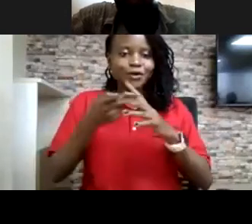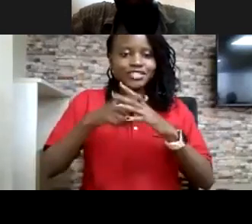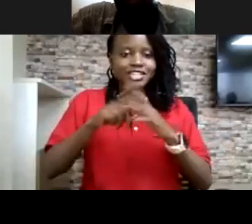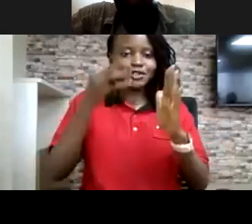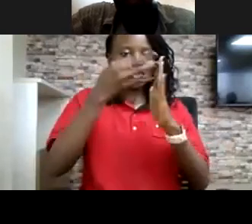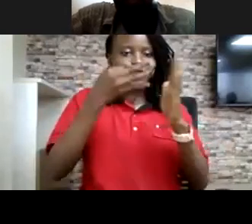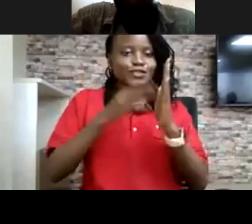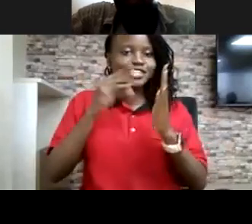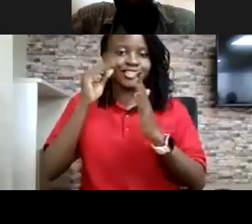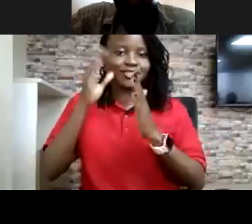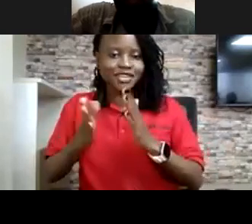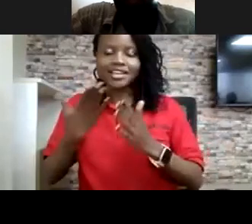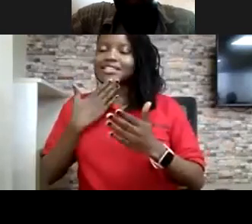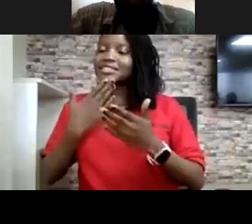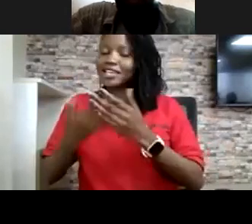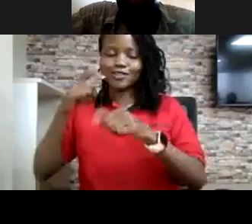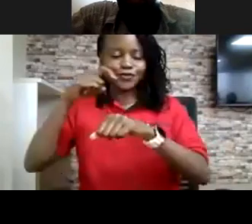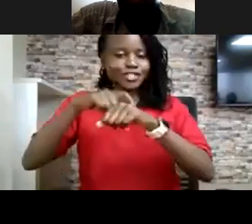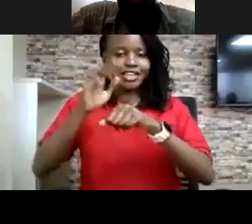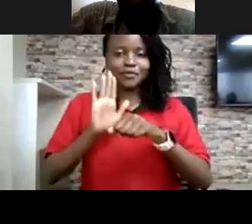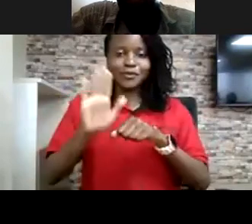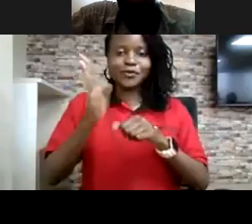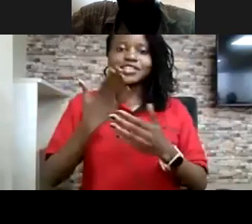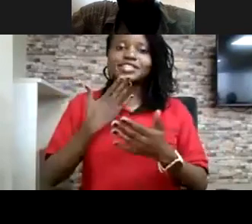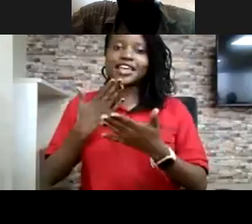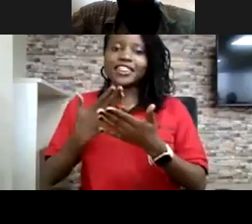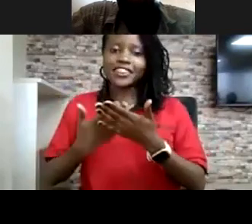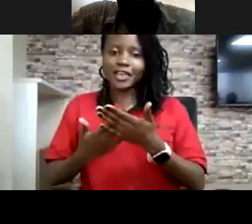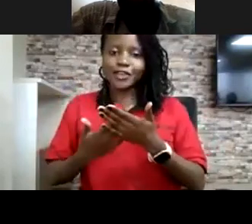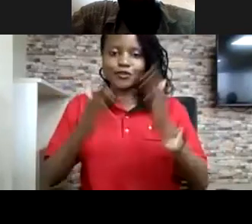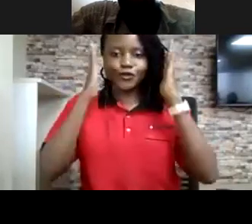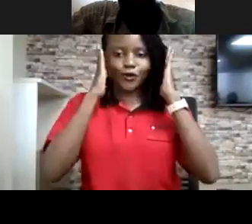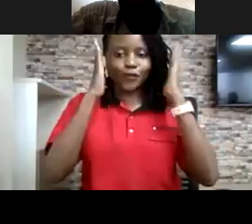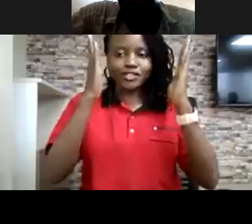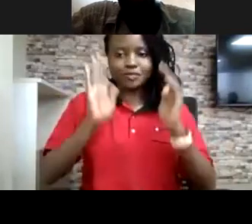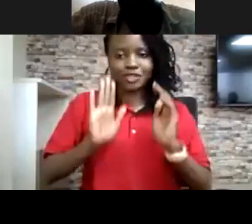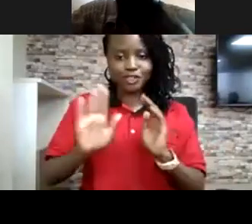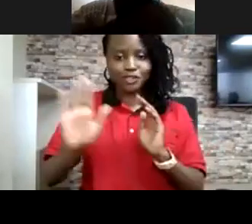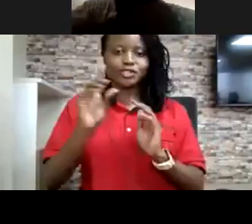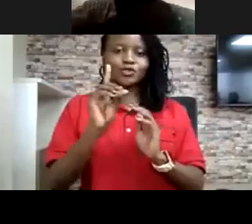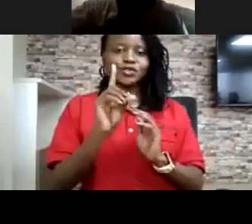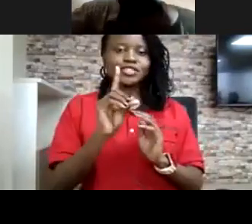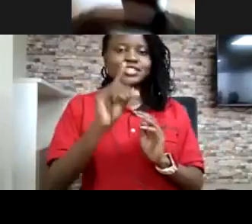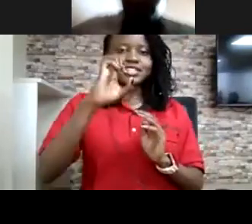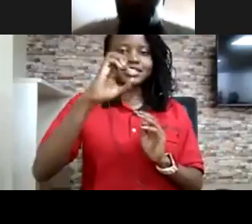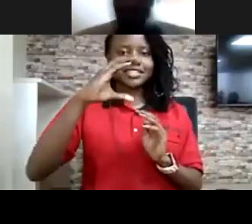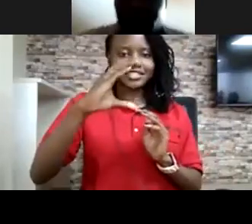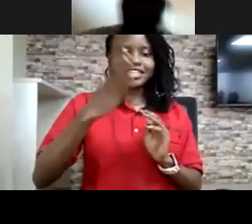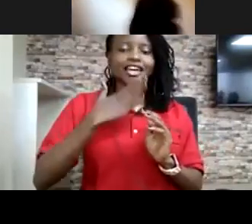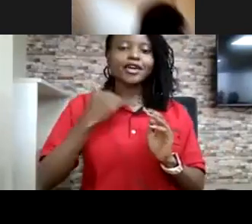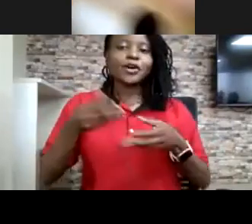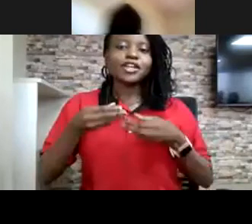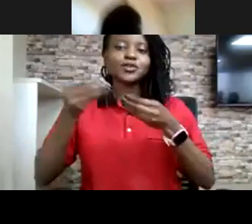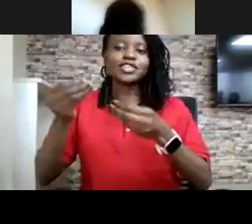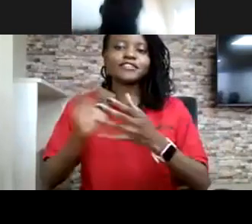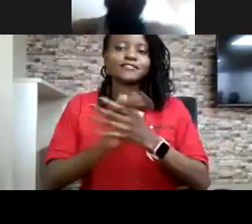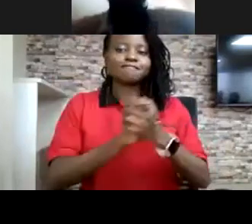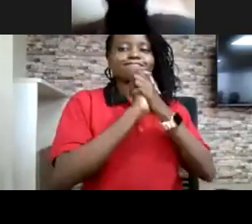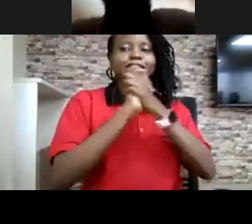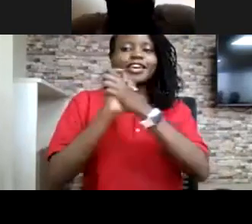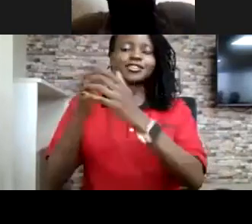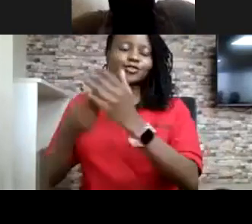this beautiful session. And at this point, I want to just take a few minutes to give Asante, and that is thank